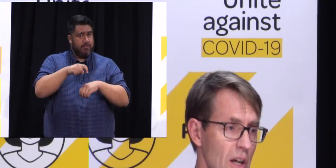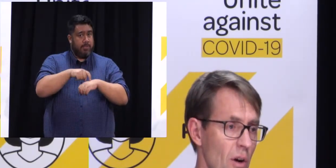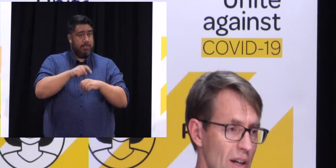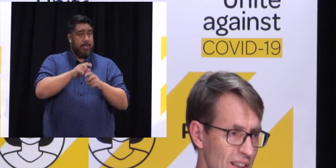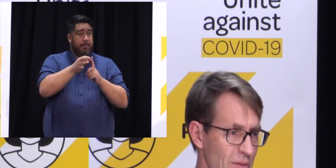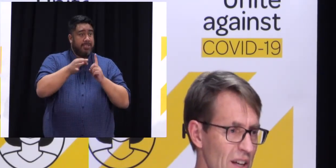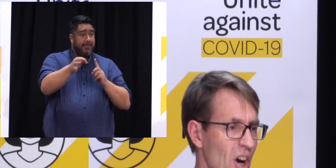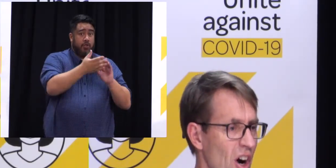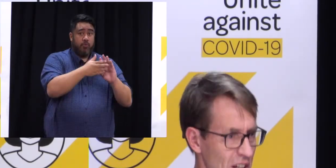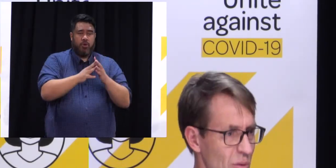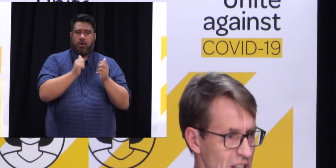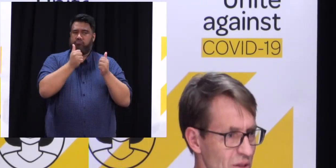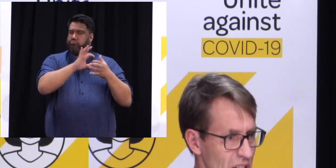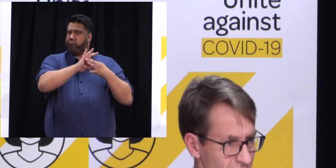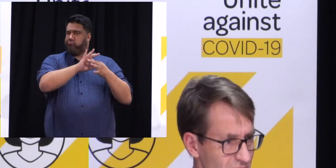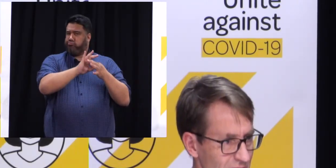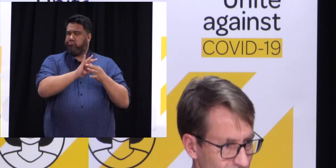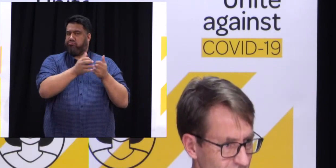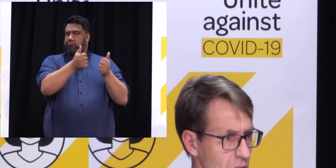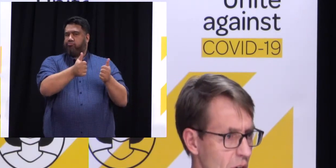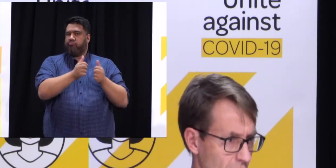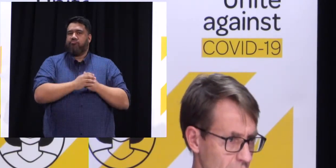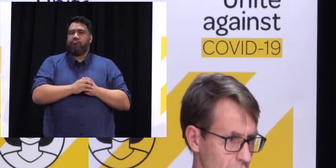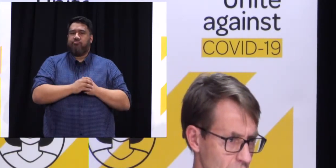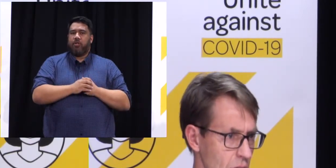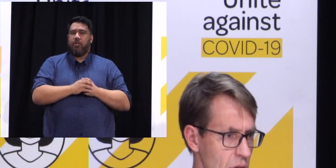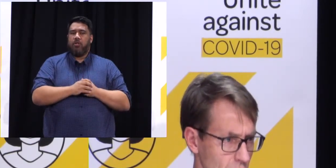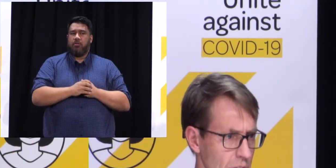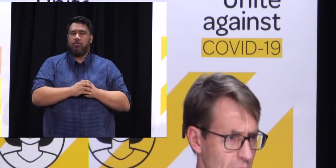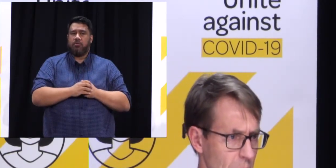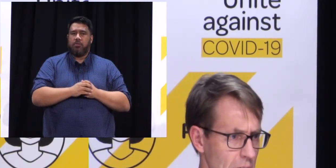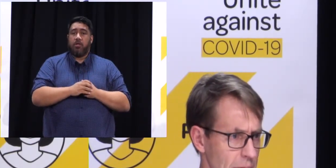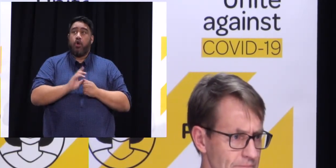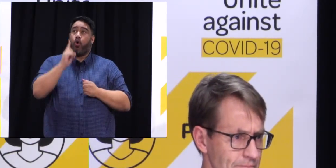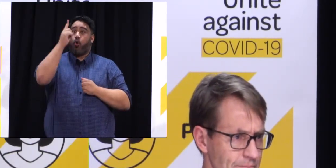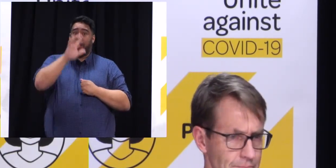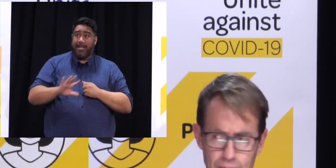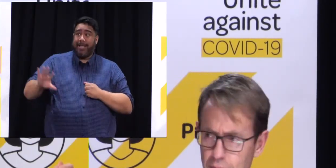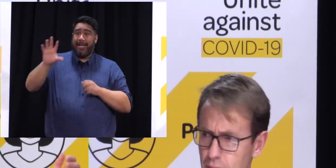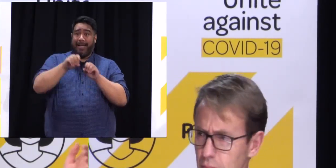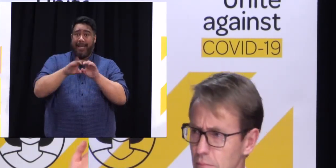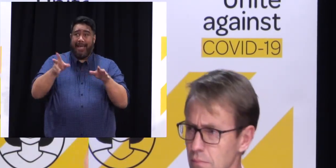and they've had the highest rates of testing again through this Auckland outbreak.